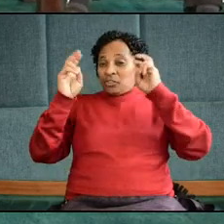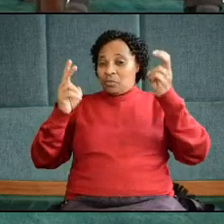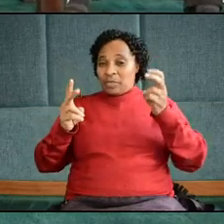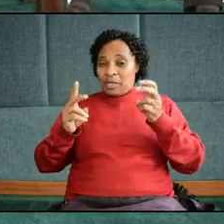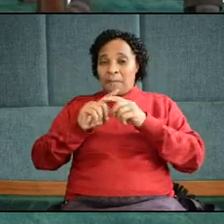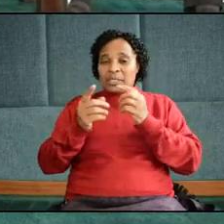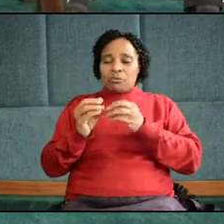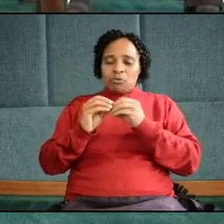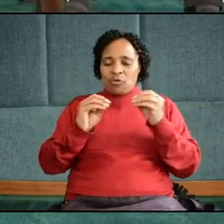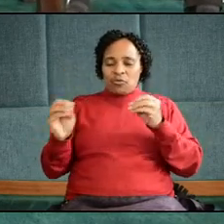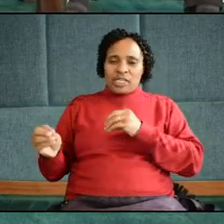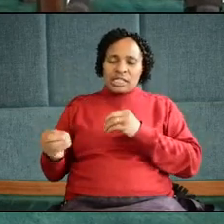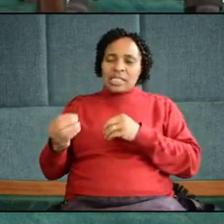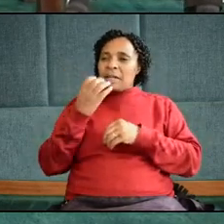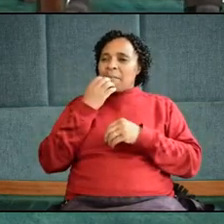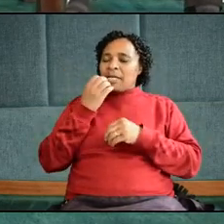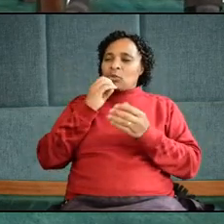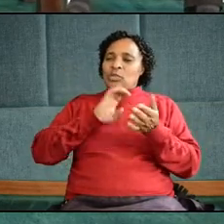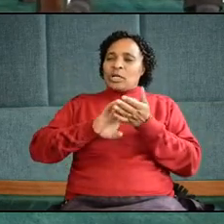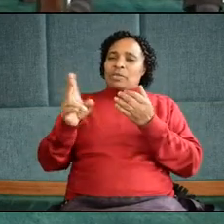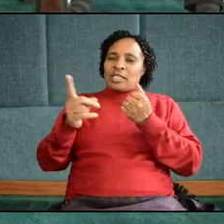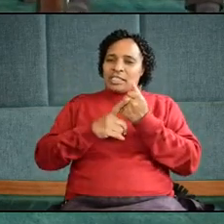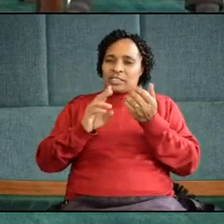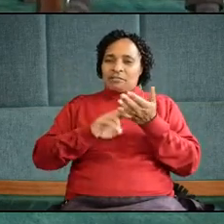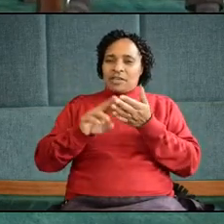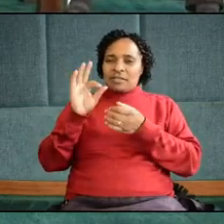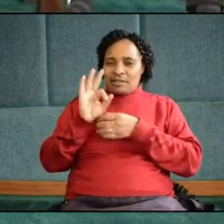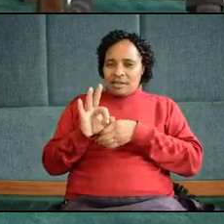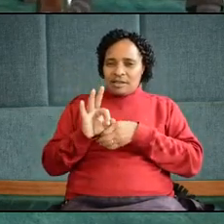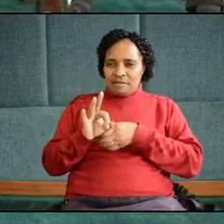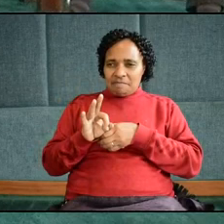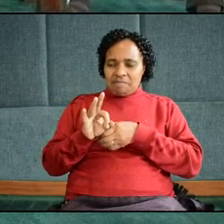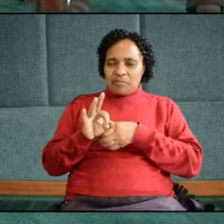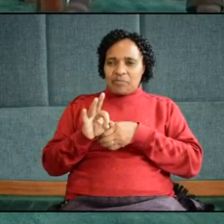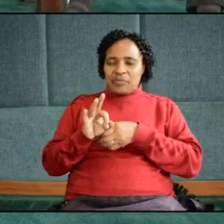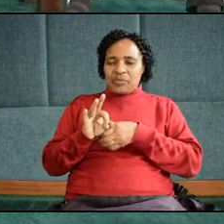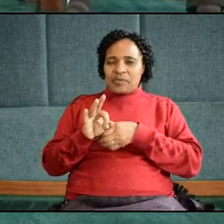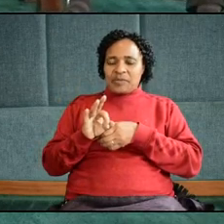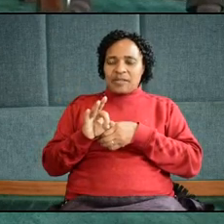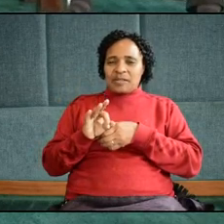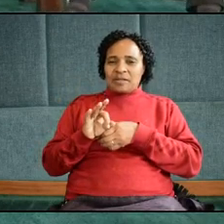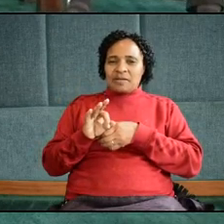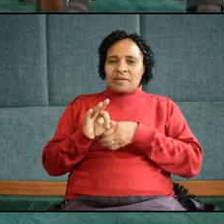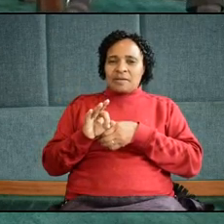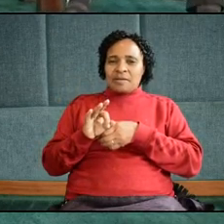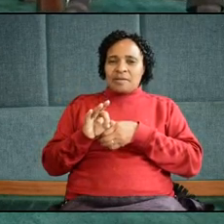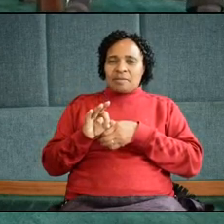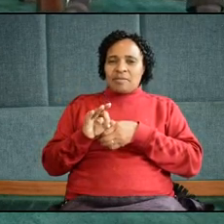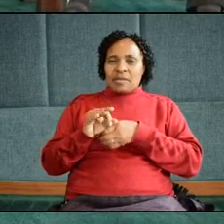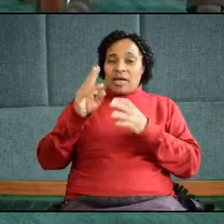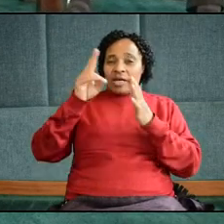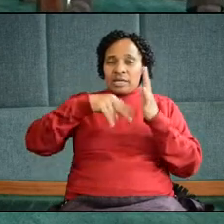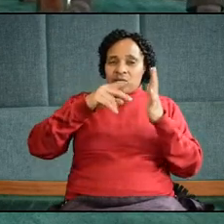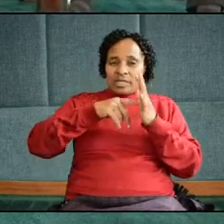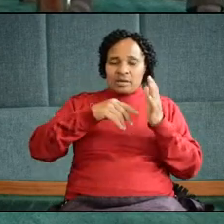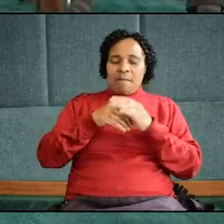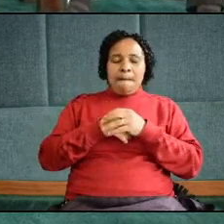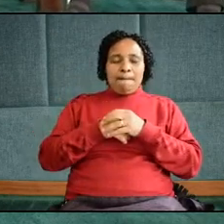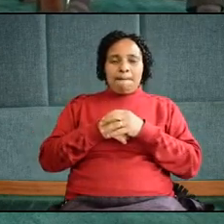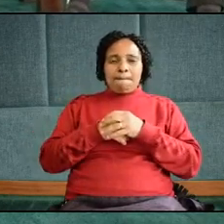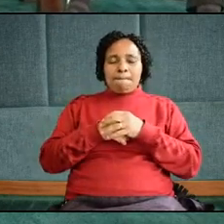back to a topic, Matthew chapter 6, verse 3. You can read that for us, Steve. Matthew 6, verse 3. You can just read from my Bible